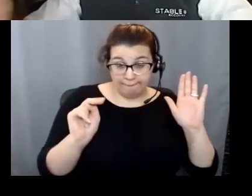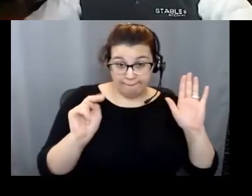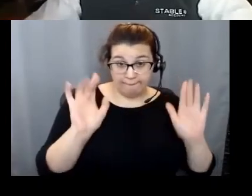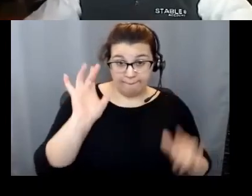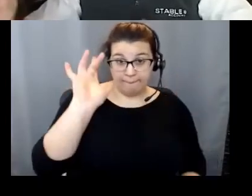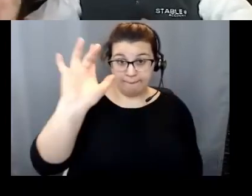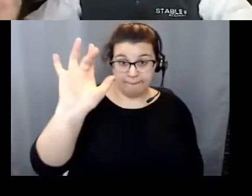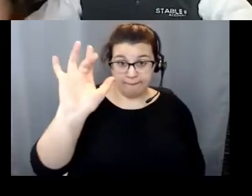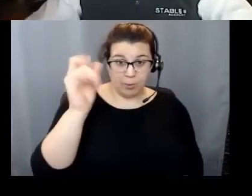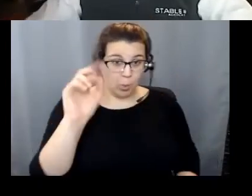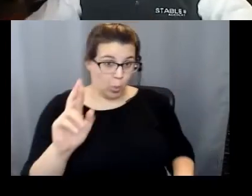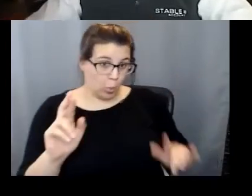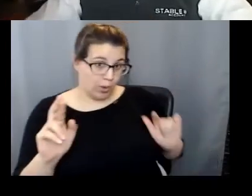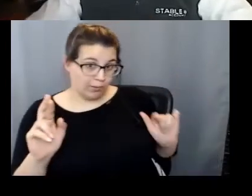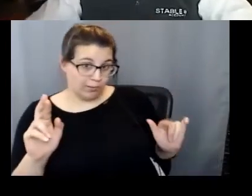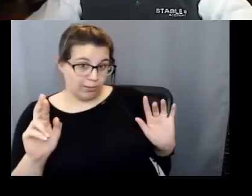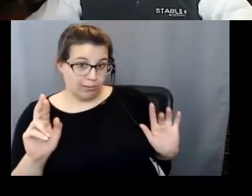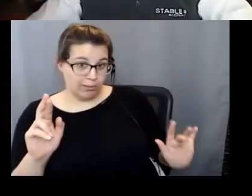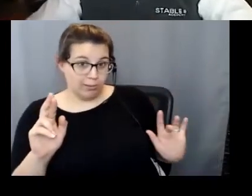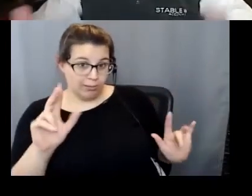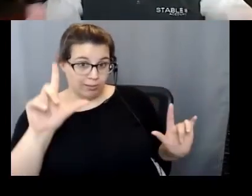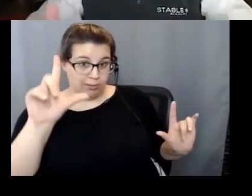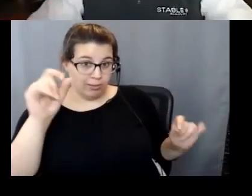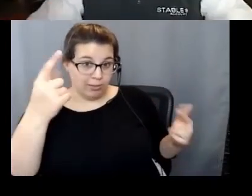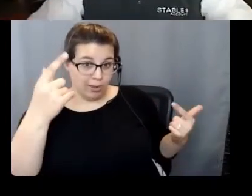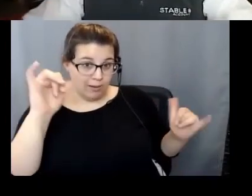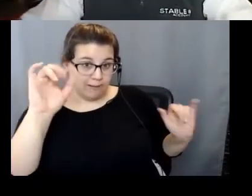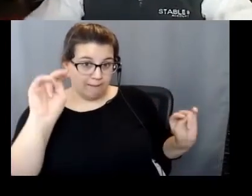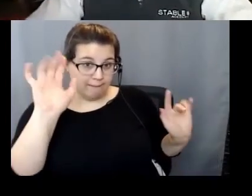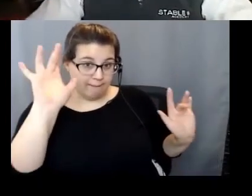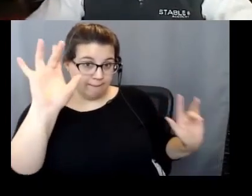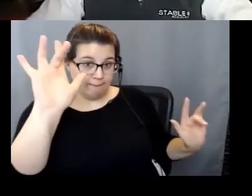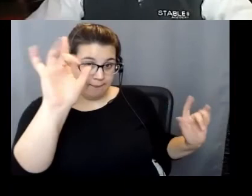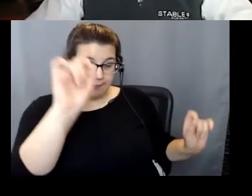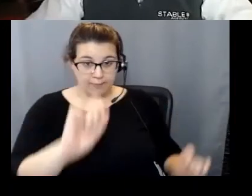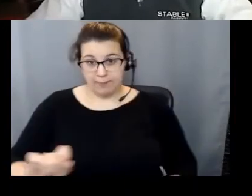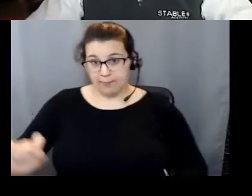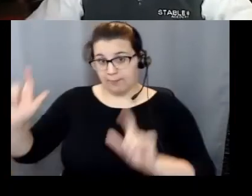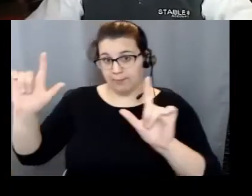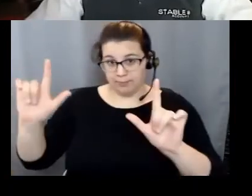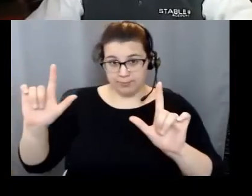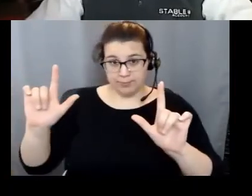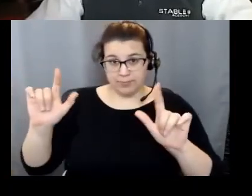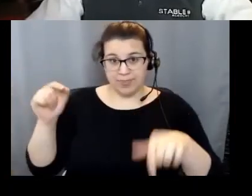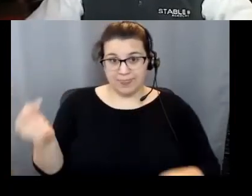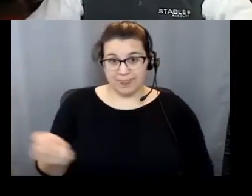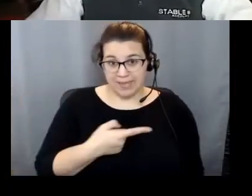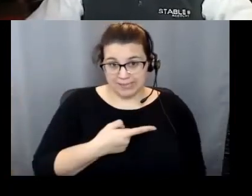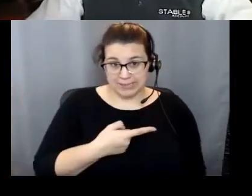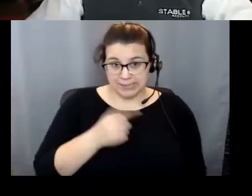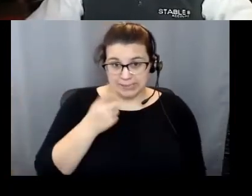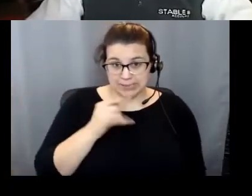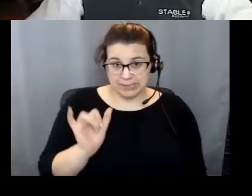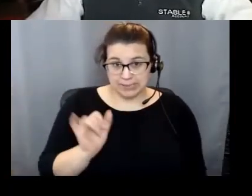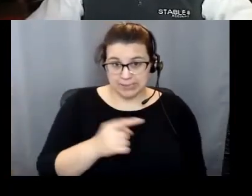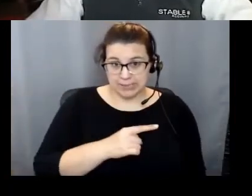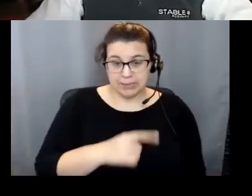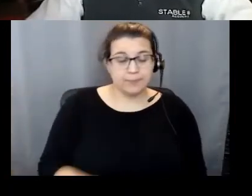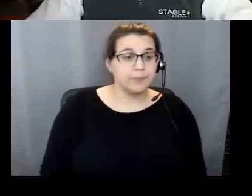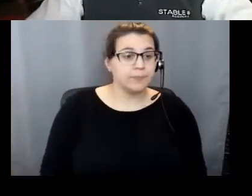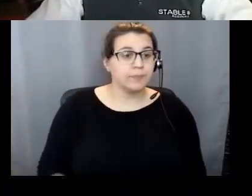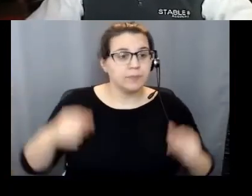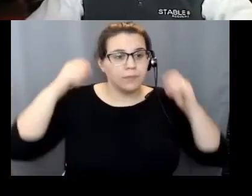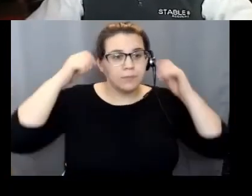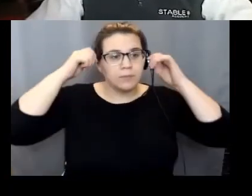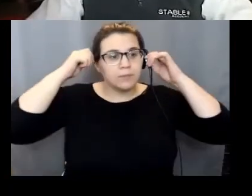login button off of the WVABLE.com website, and it would take you to this screen. I also wanted to highlight before I go through this